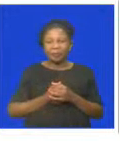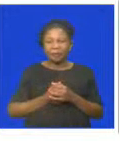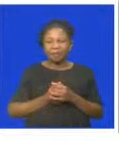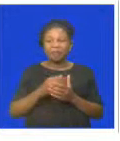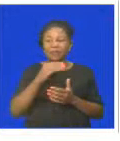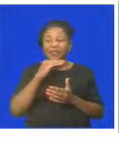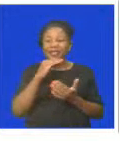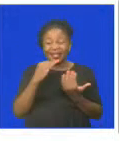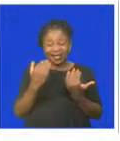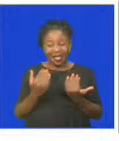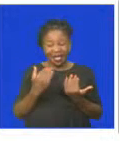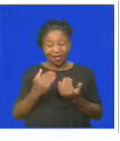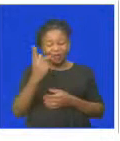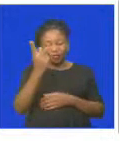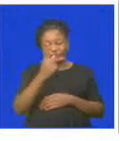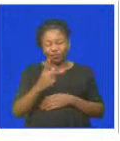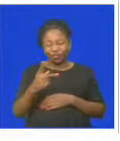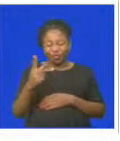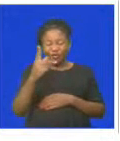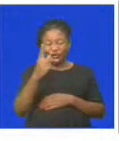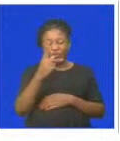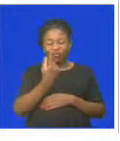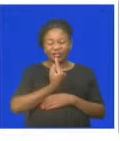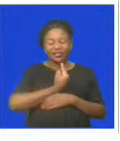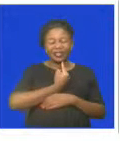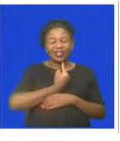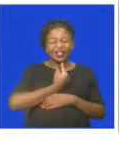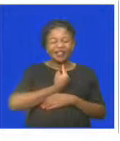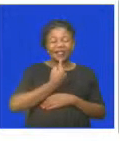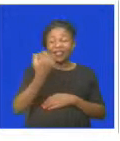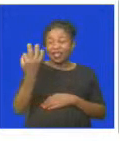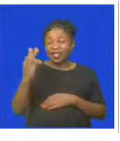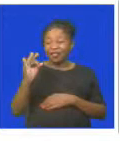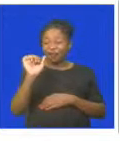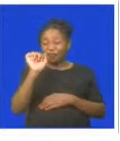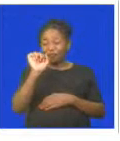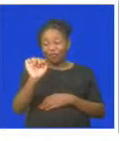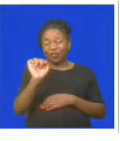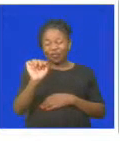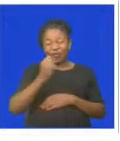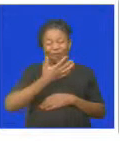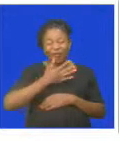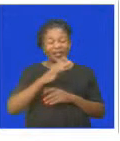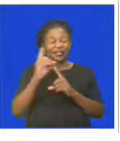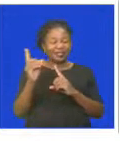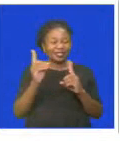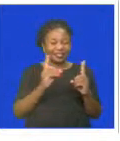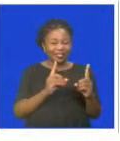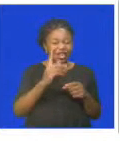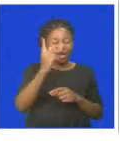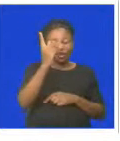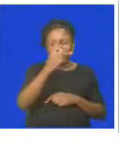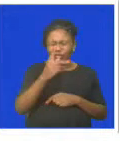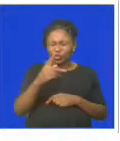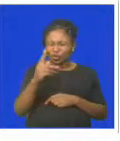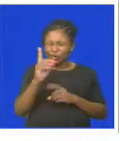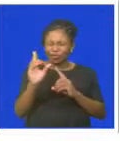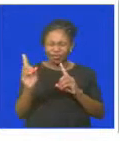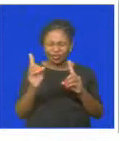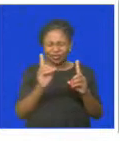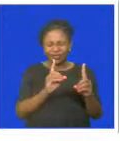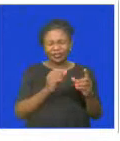draw yourself. If you want to be a teacher, draw a teacher. If you want to be a soldier, draw yourself carrying